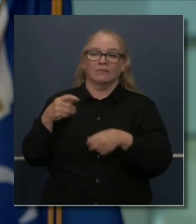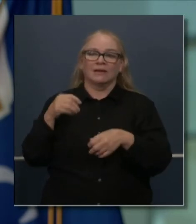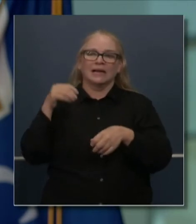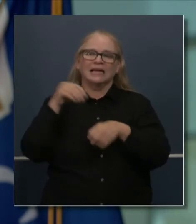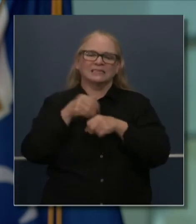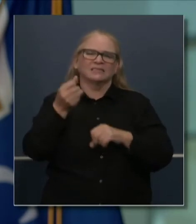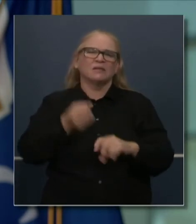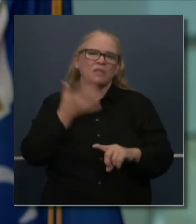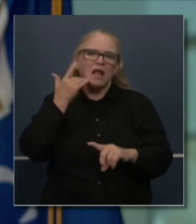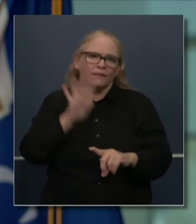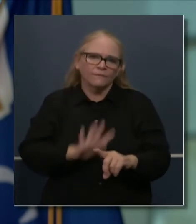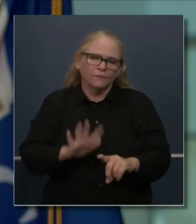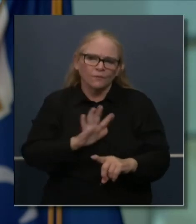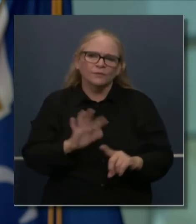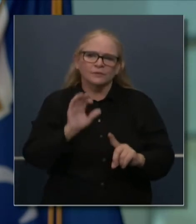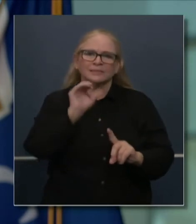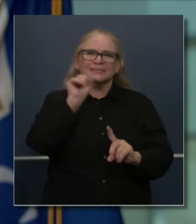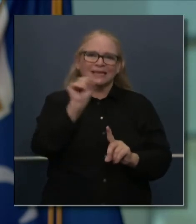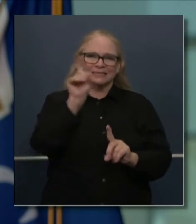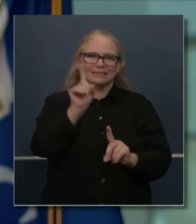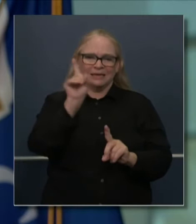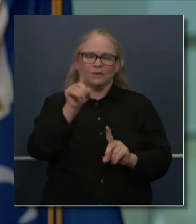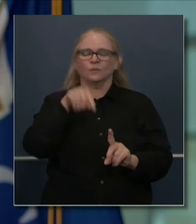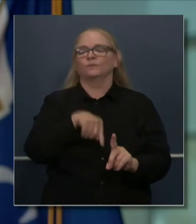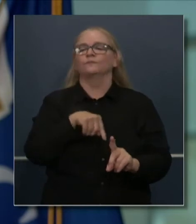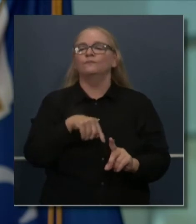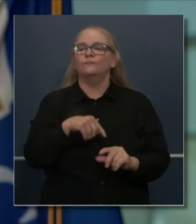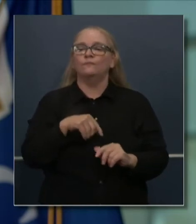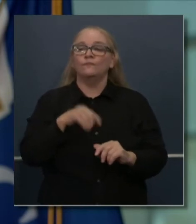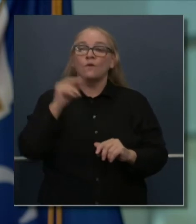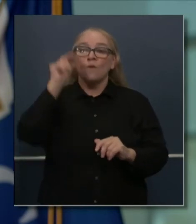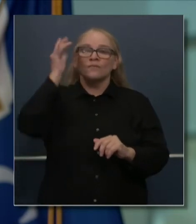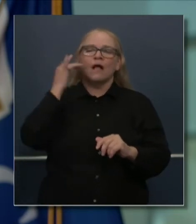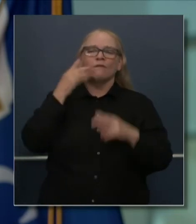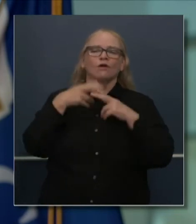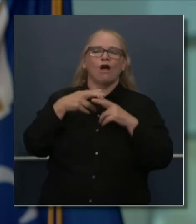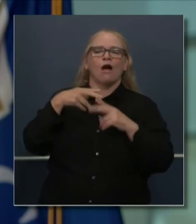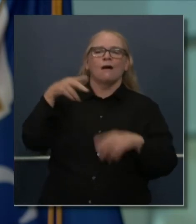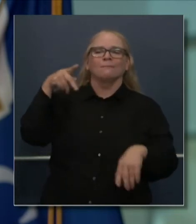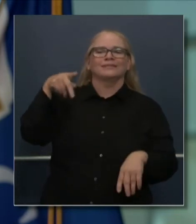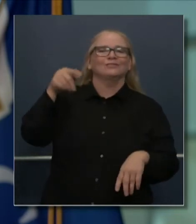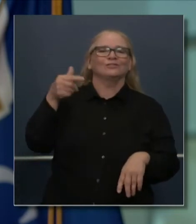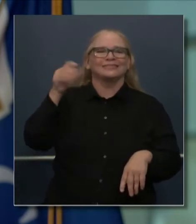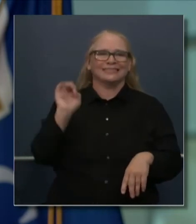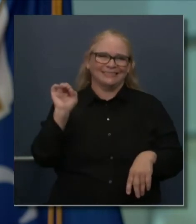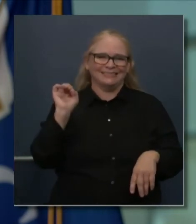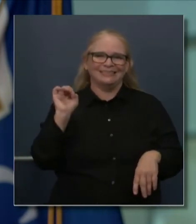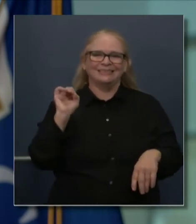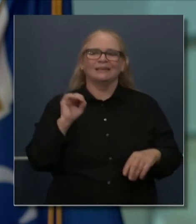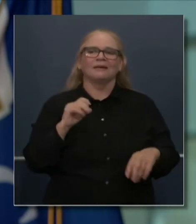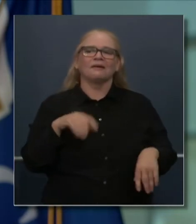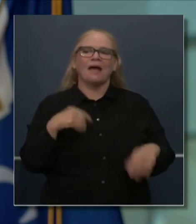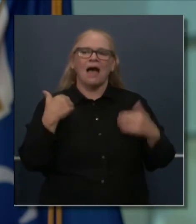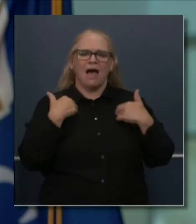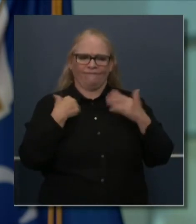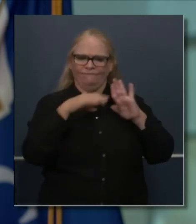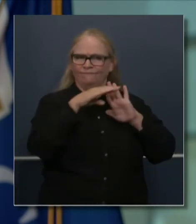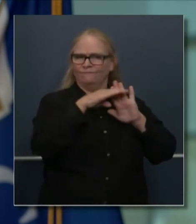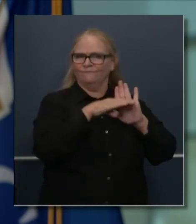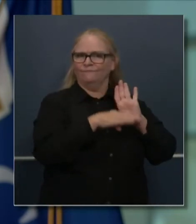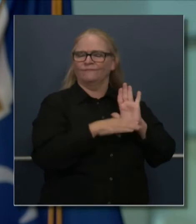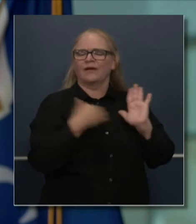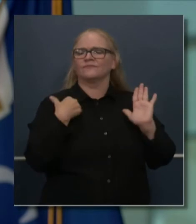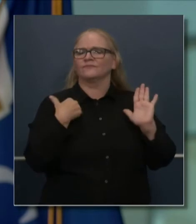course, here in Northern California, PG&E. We have protocols and procedures that we worked very hard with the PUC